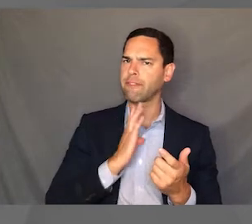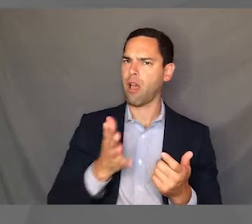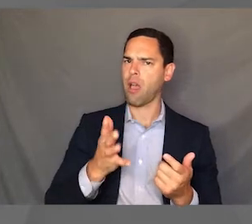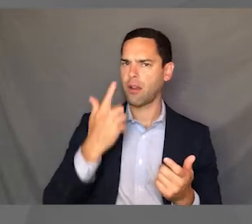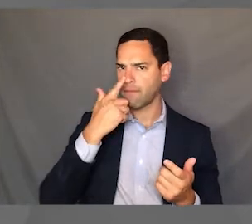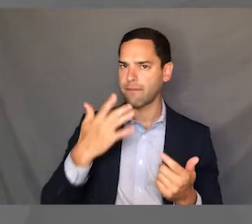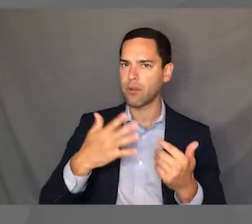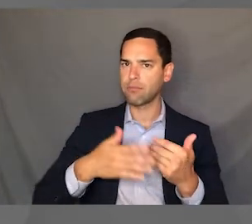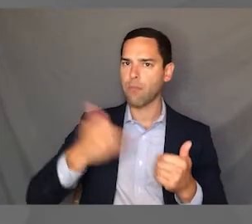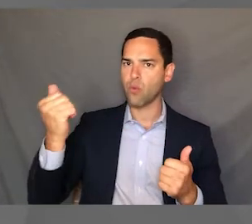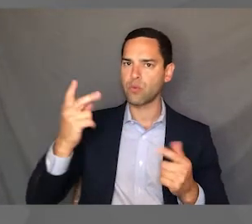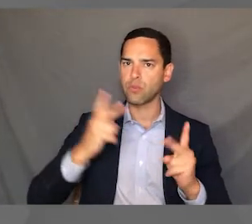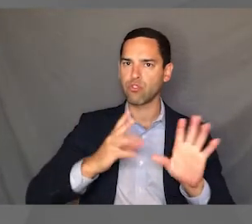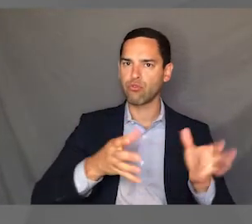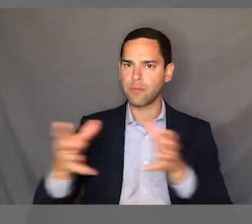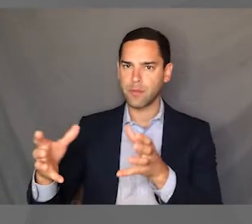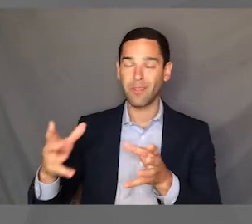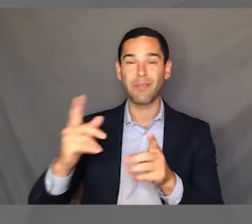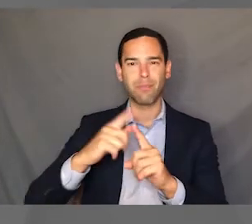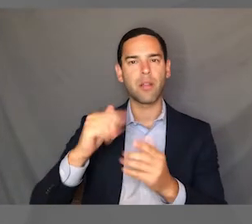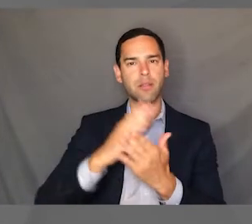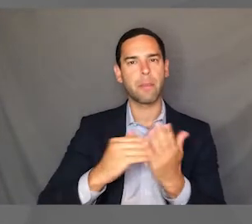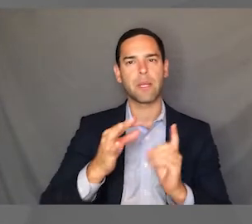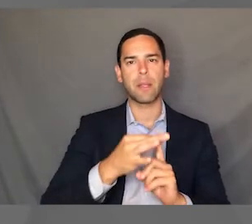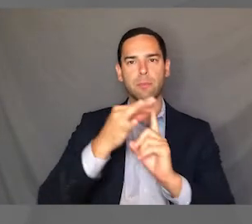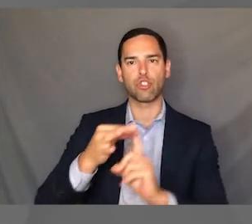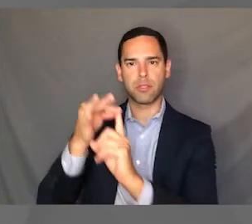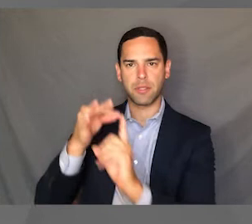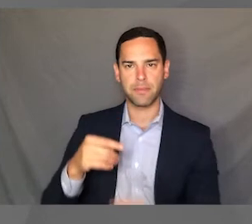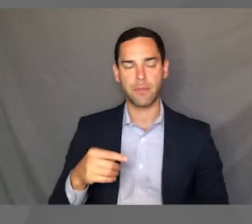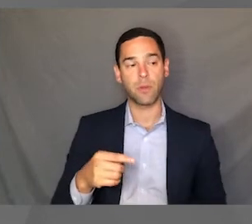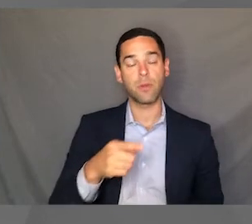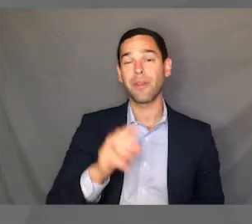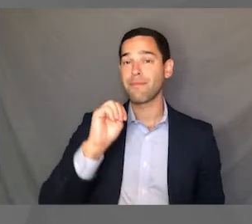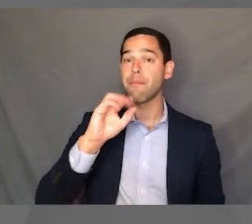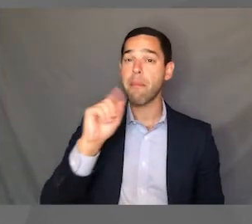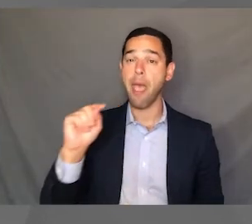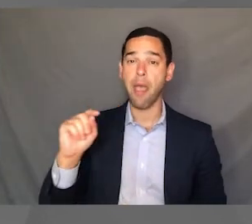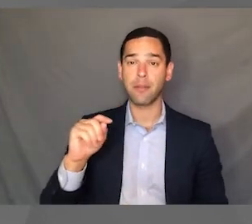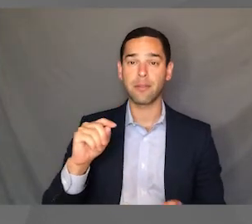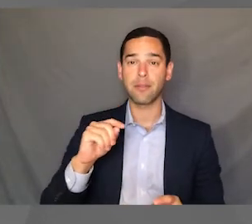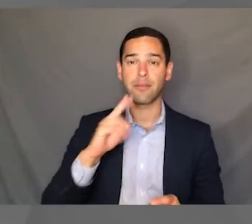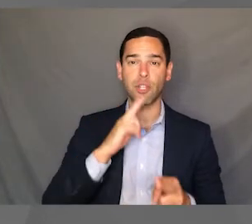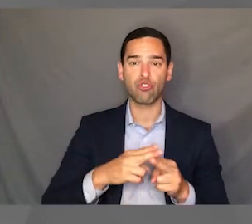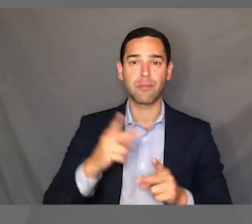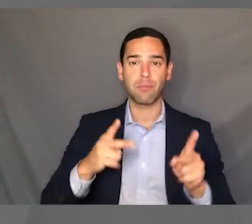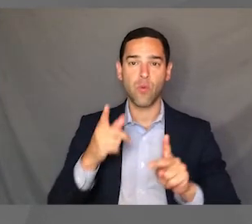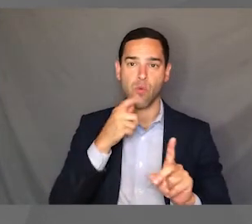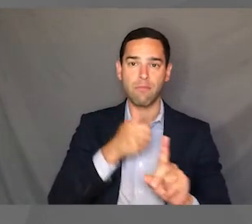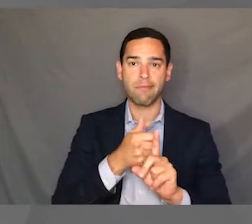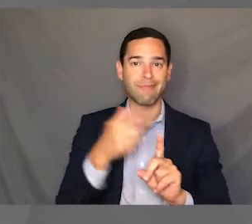are some exceptions. Matt spoke about individuals who experience autism or who are not